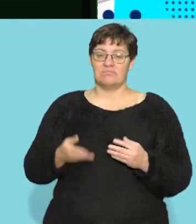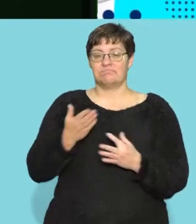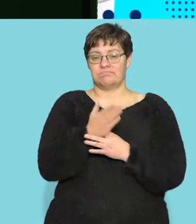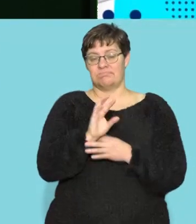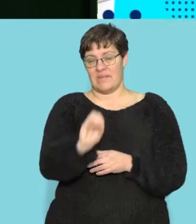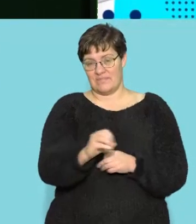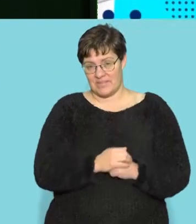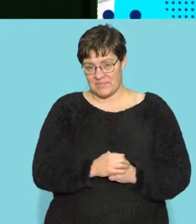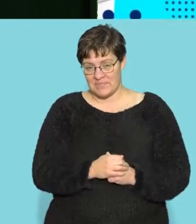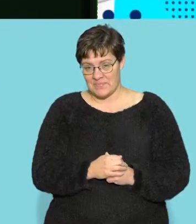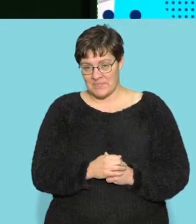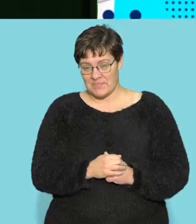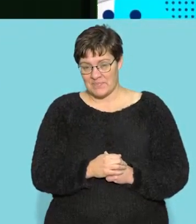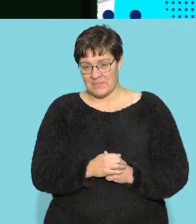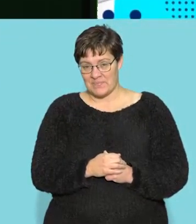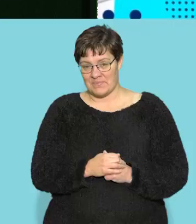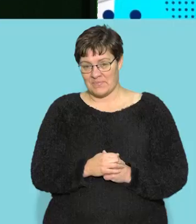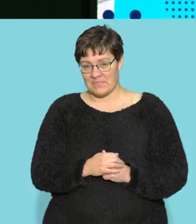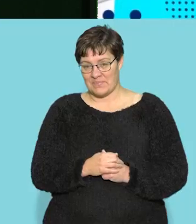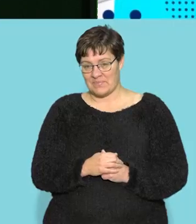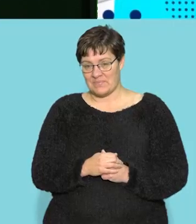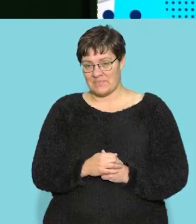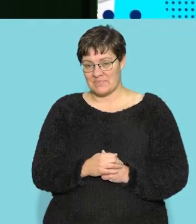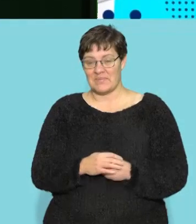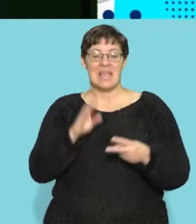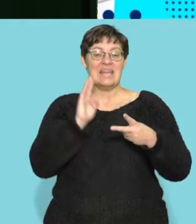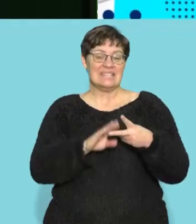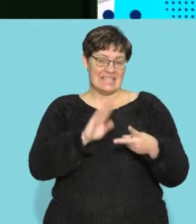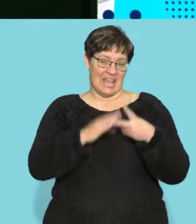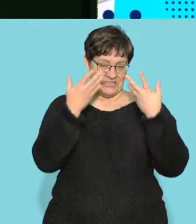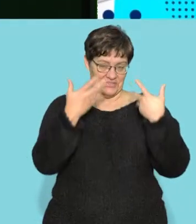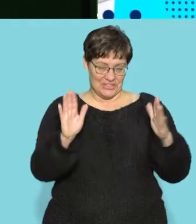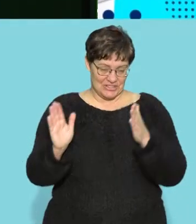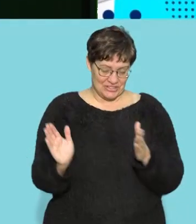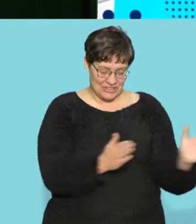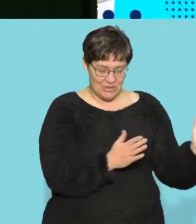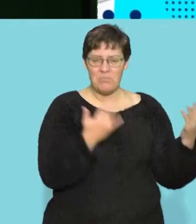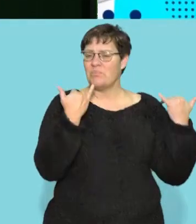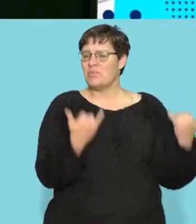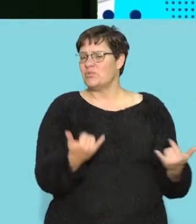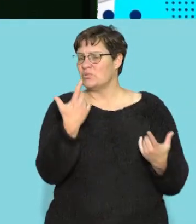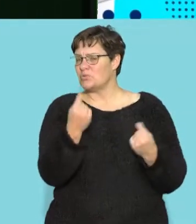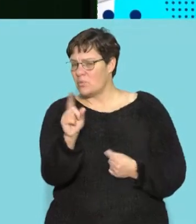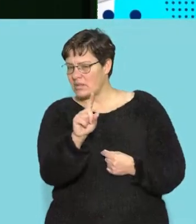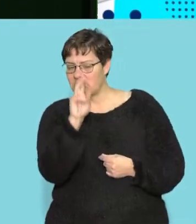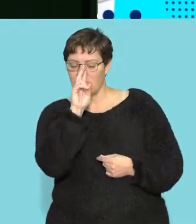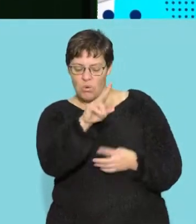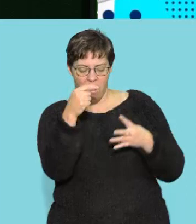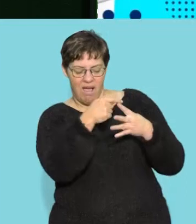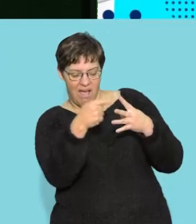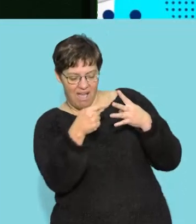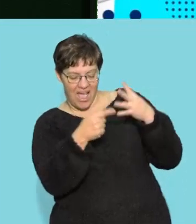it. Okay, guys, that's the second segment concluded. What have we done here? We've looked at